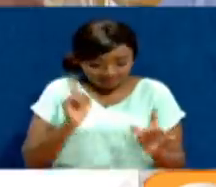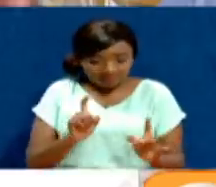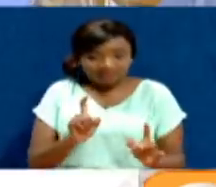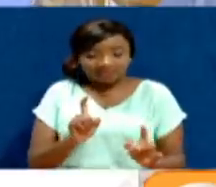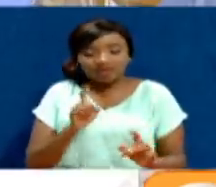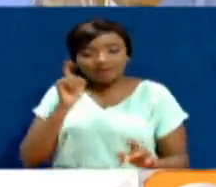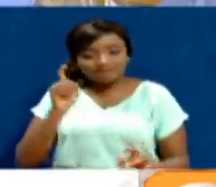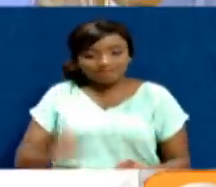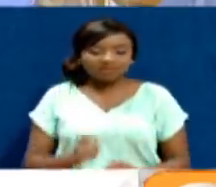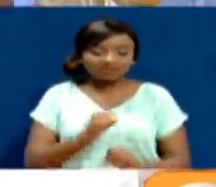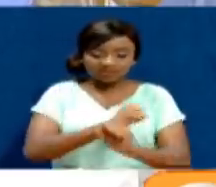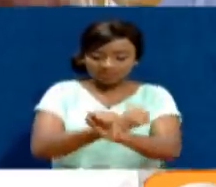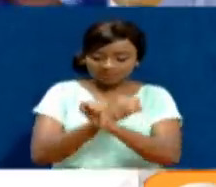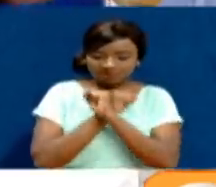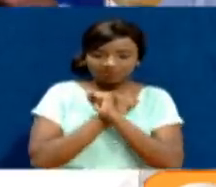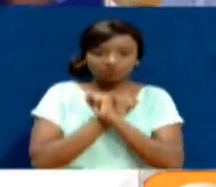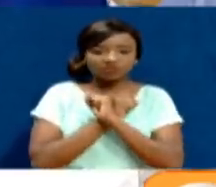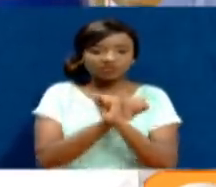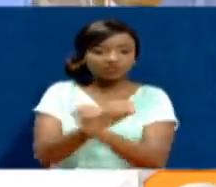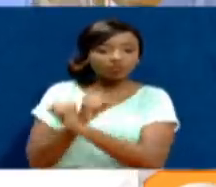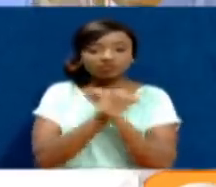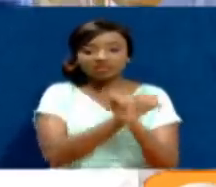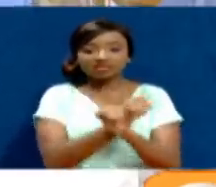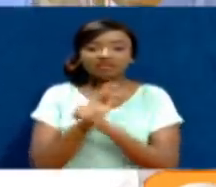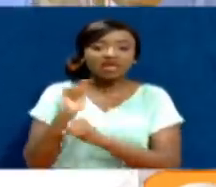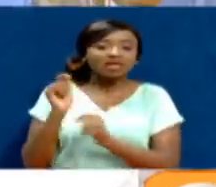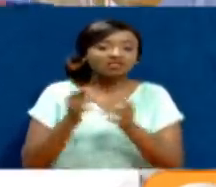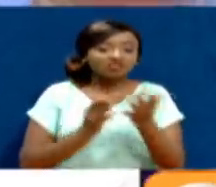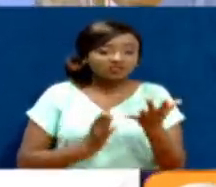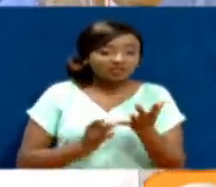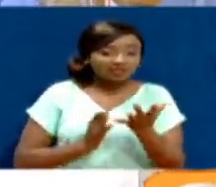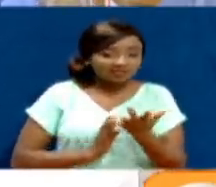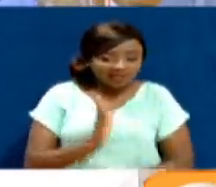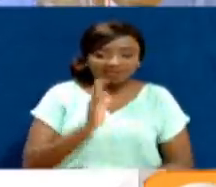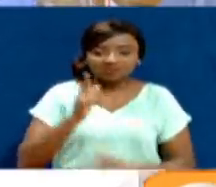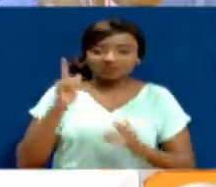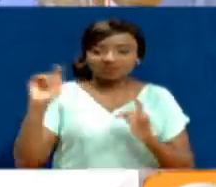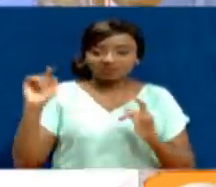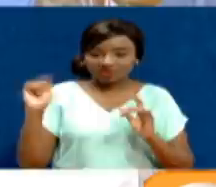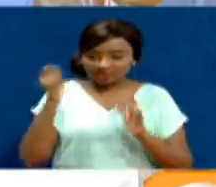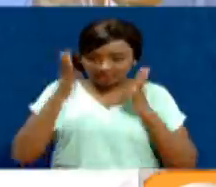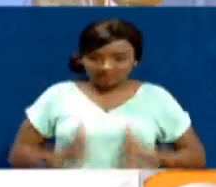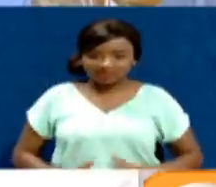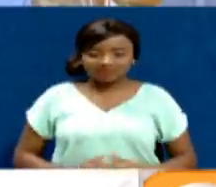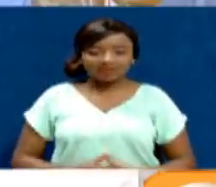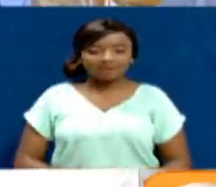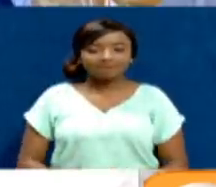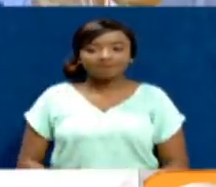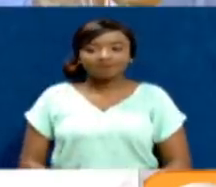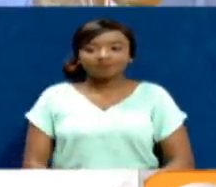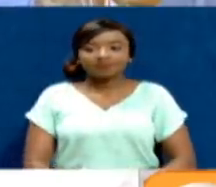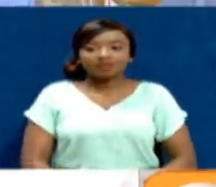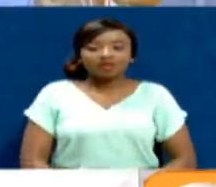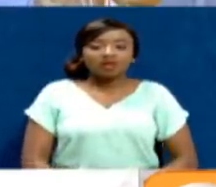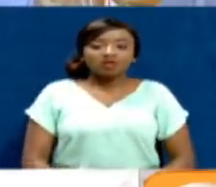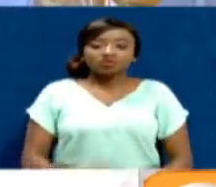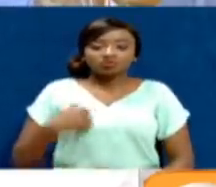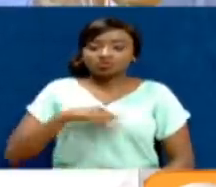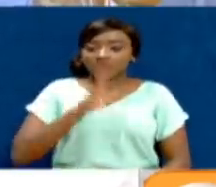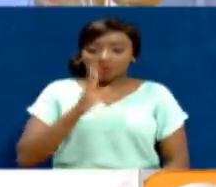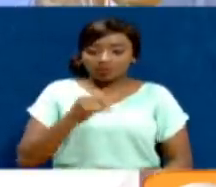na haki ya wananchi. What happened in Kariobangi should not happen again in Nairobi and any other estate. We are ready to implement